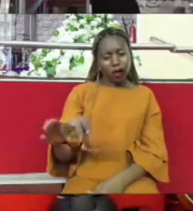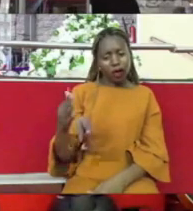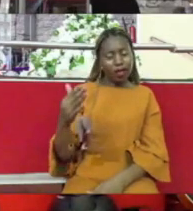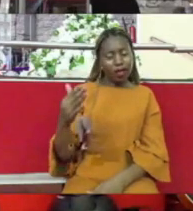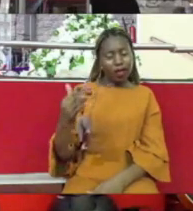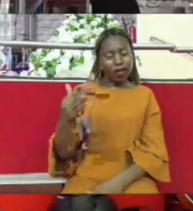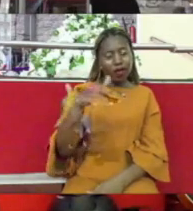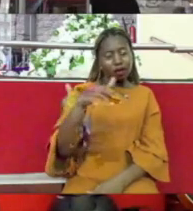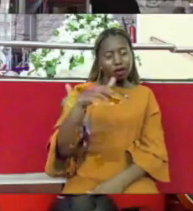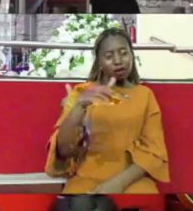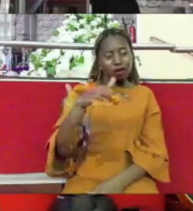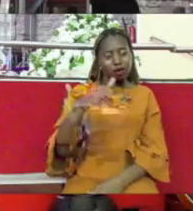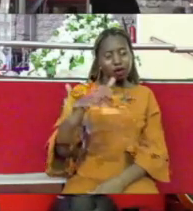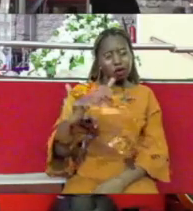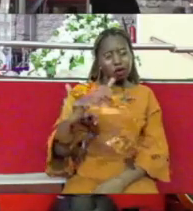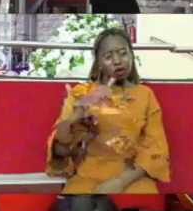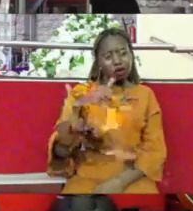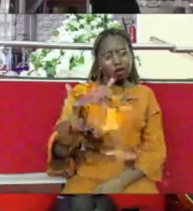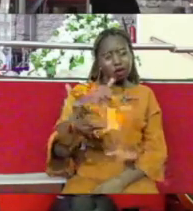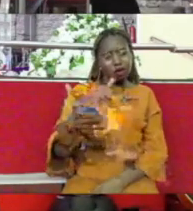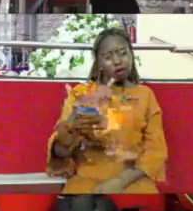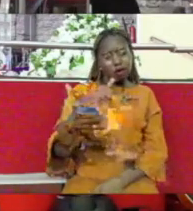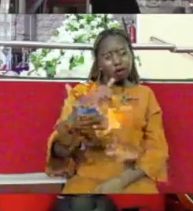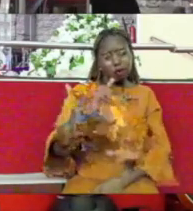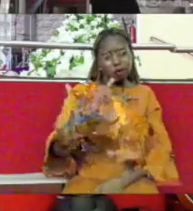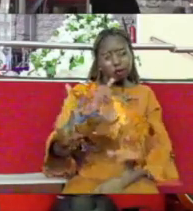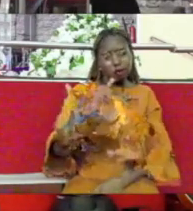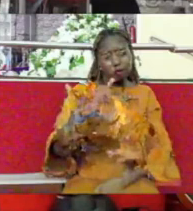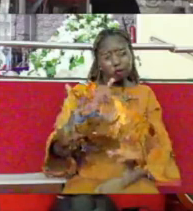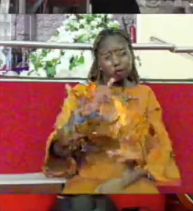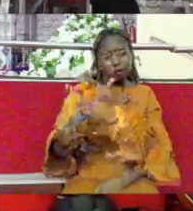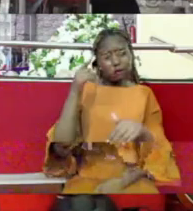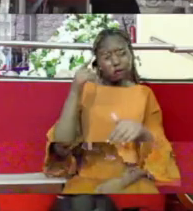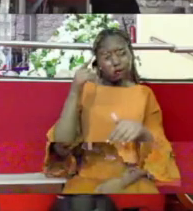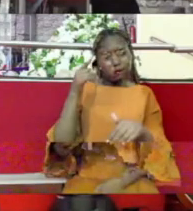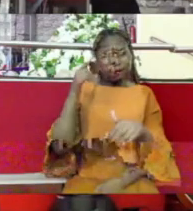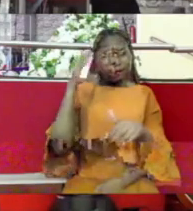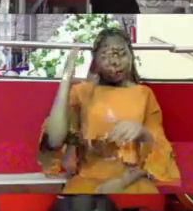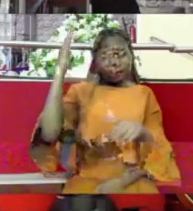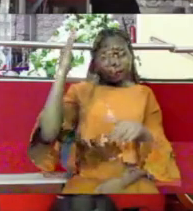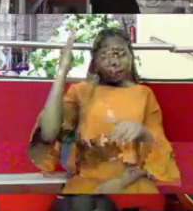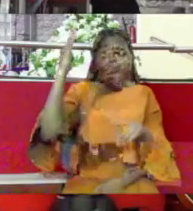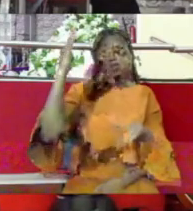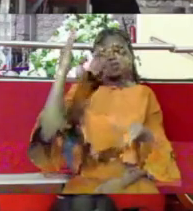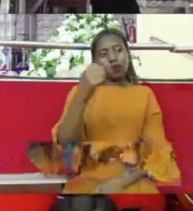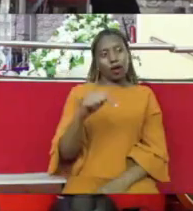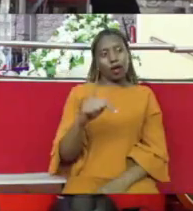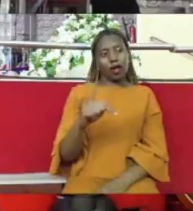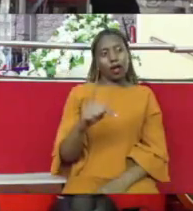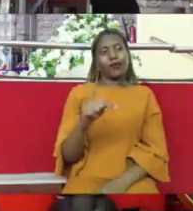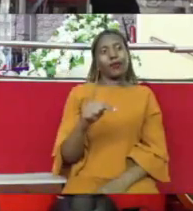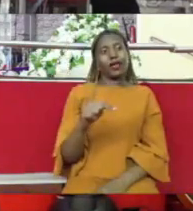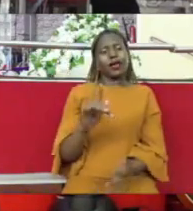he is seated there waiting for you. Na ameketi hapo akikungoja. Because he knows you are coming. Kwa sababu anajua. He knew the Samaritan